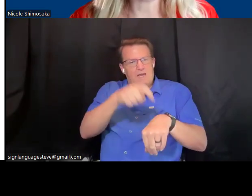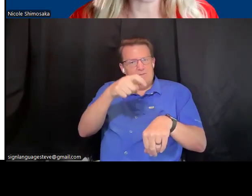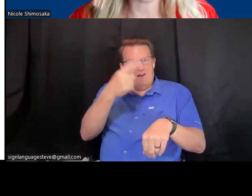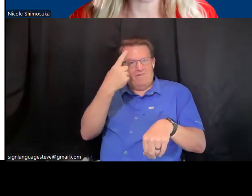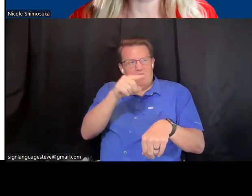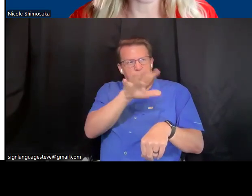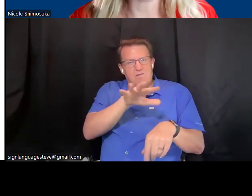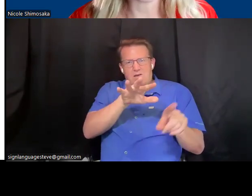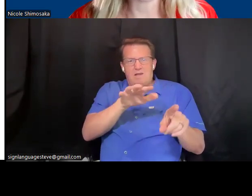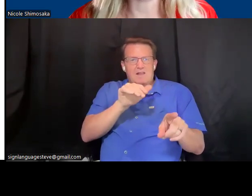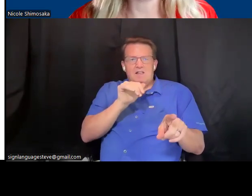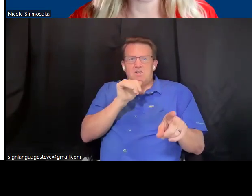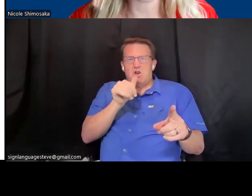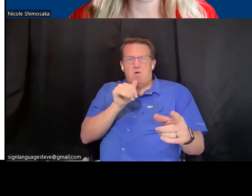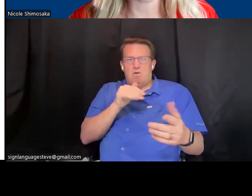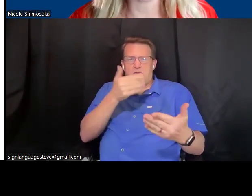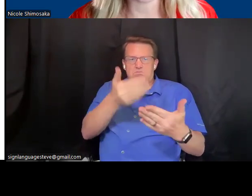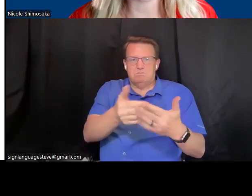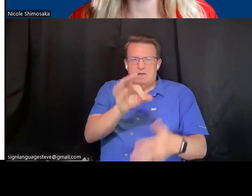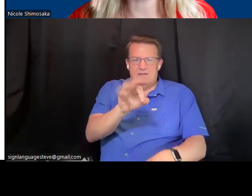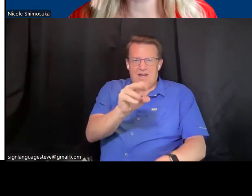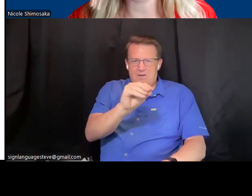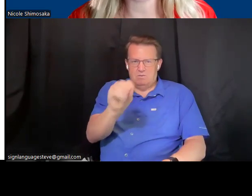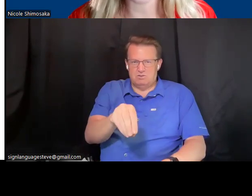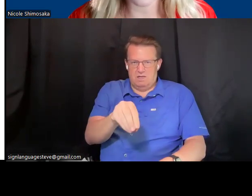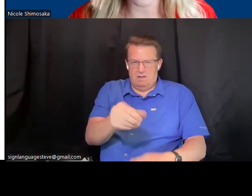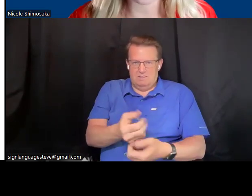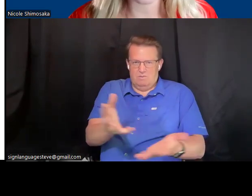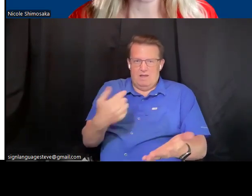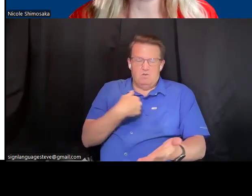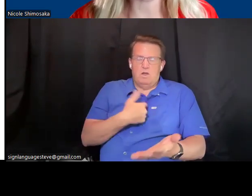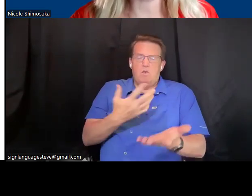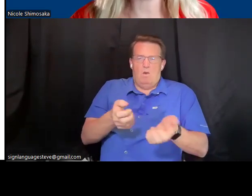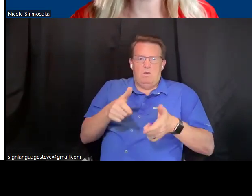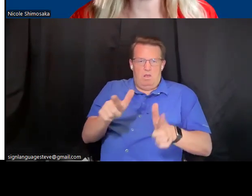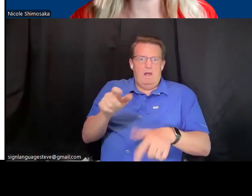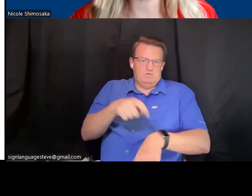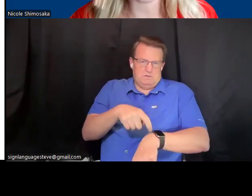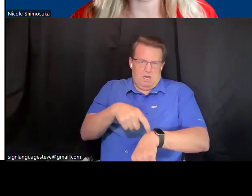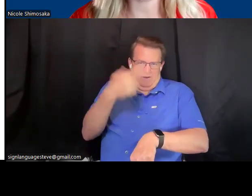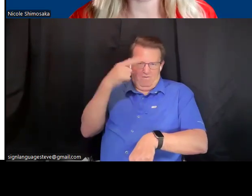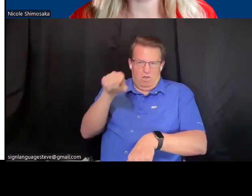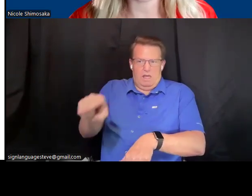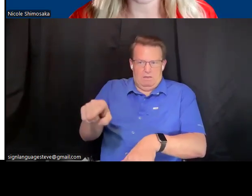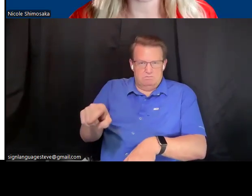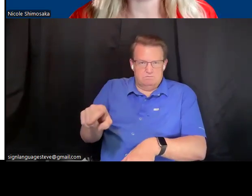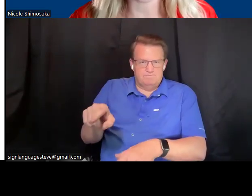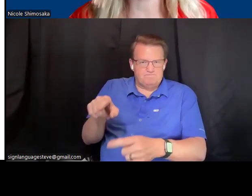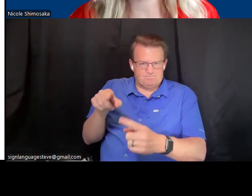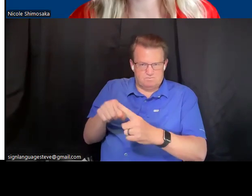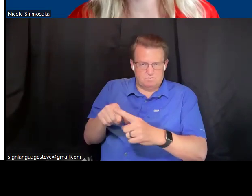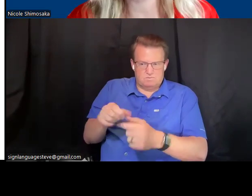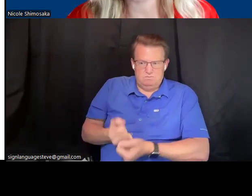not targeting that 90% expenditure rate, we want to give them time in order to reach their